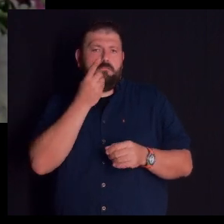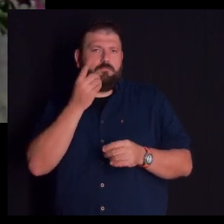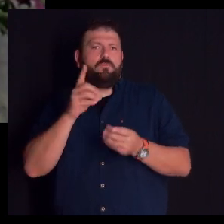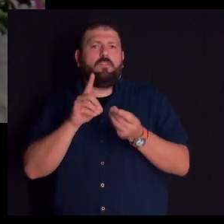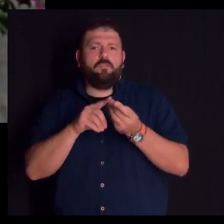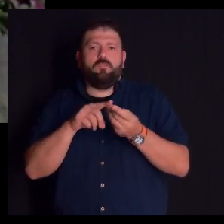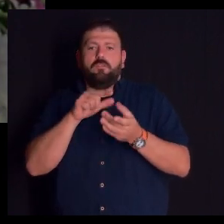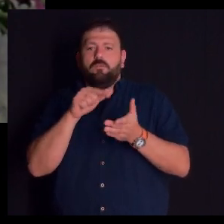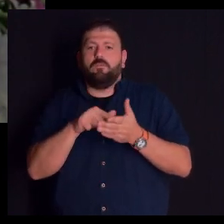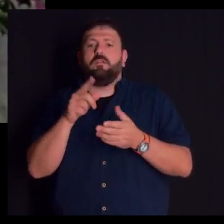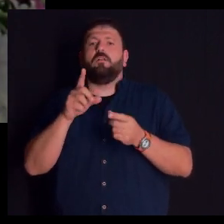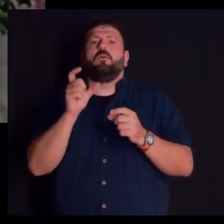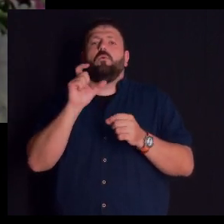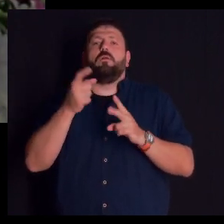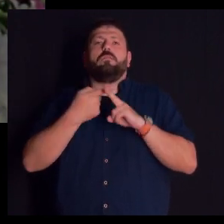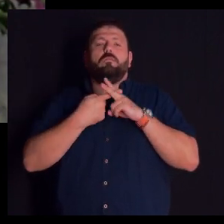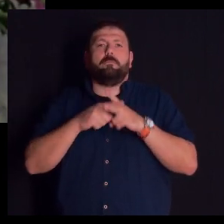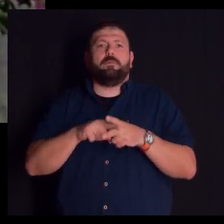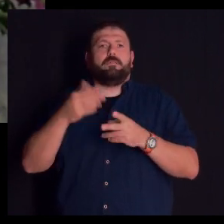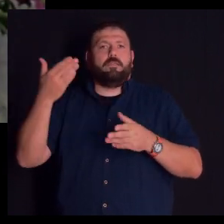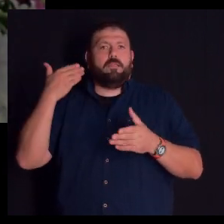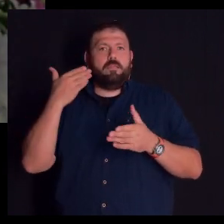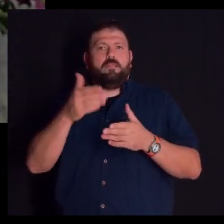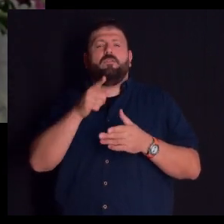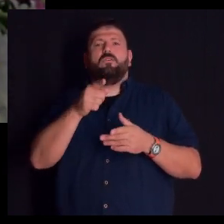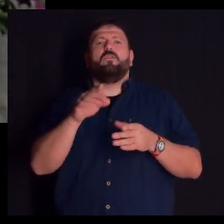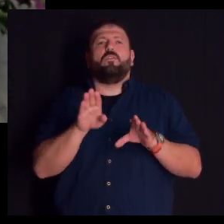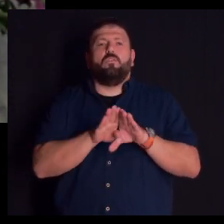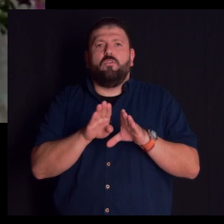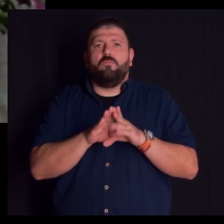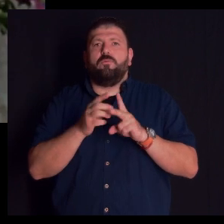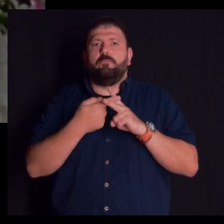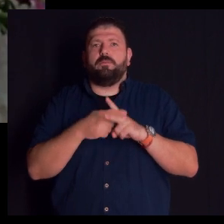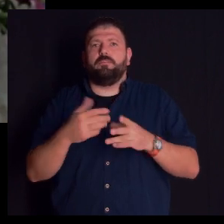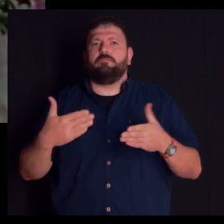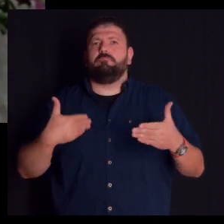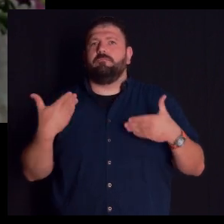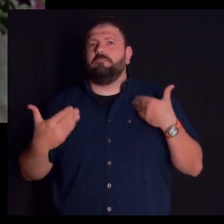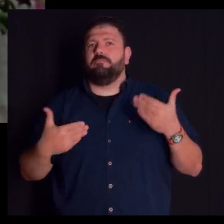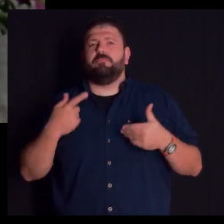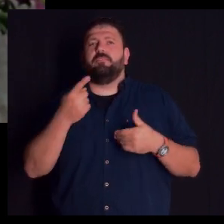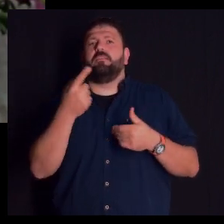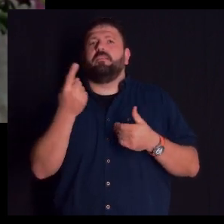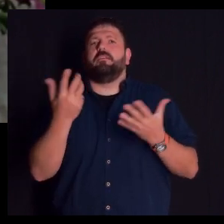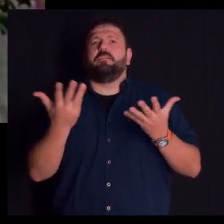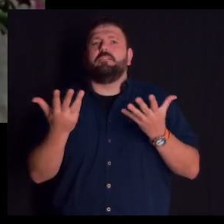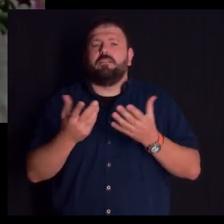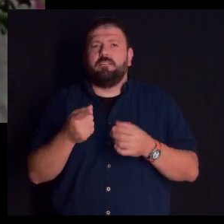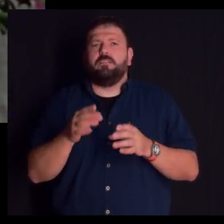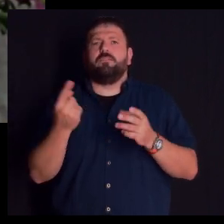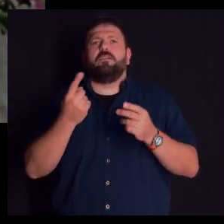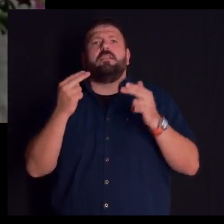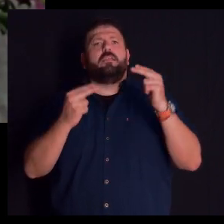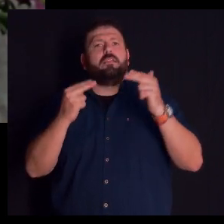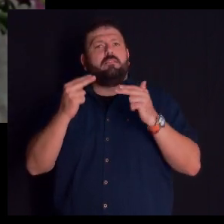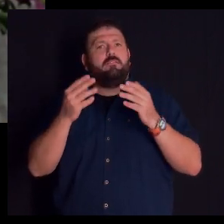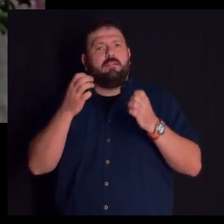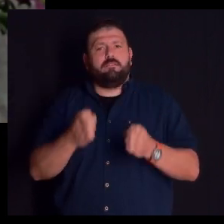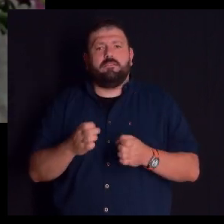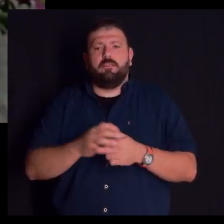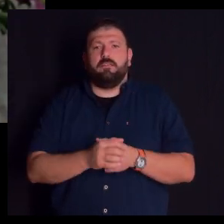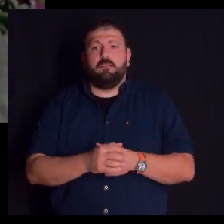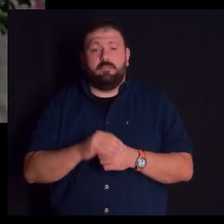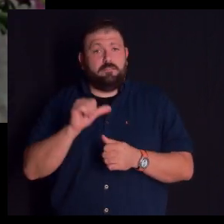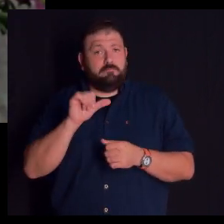Where are you from? How many years you started? Your motivation, what are you doing, and in what